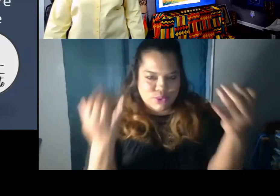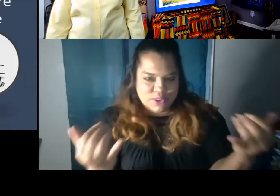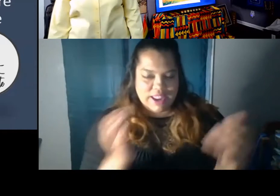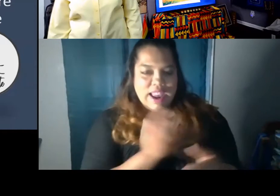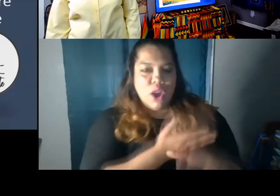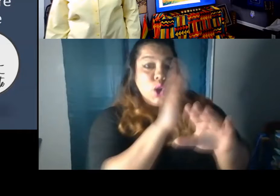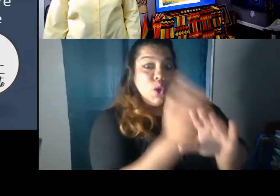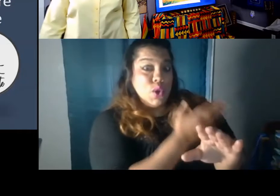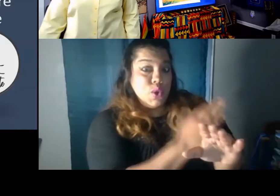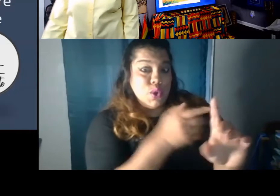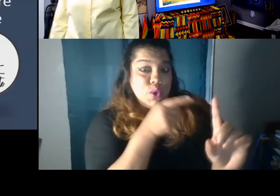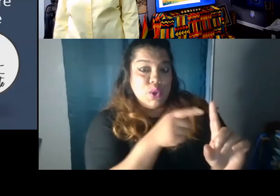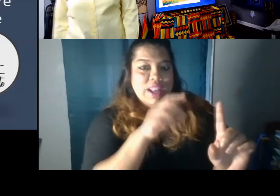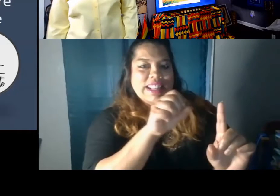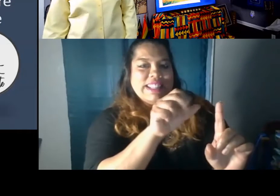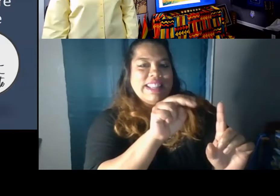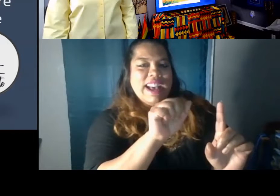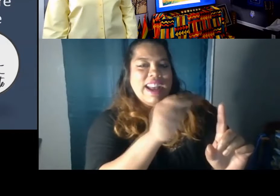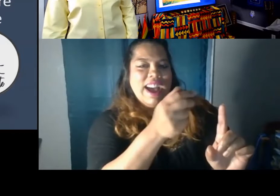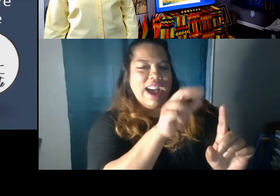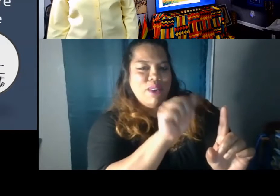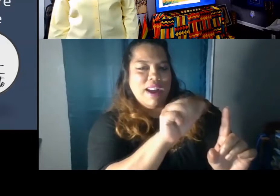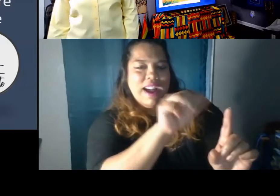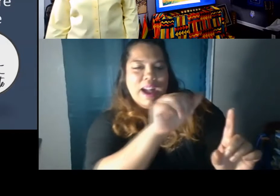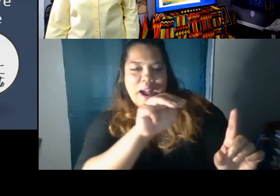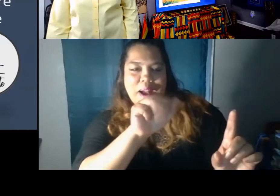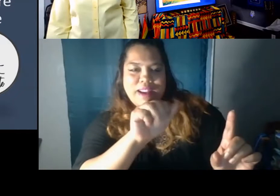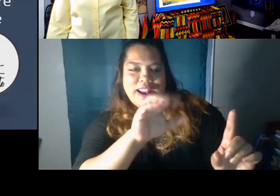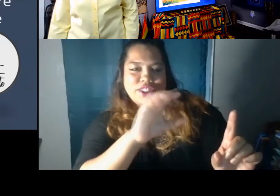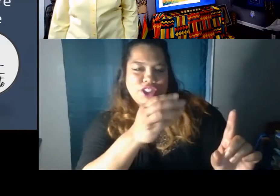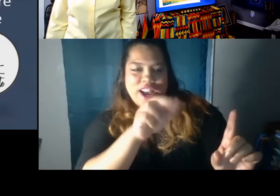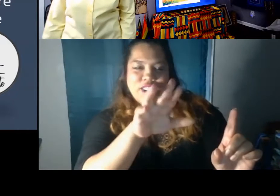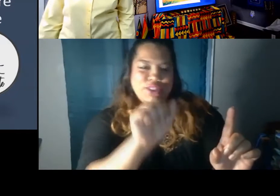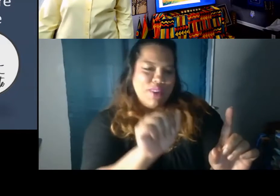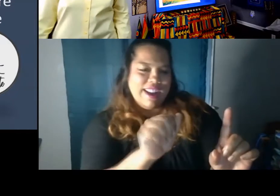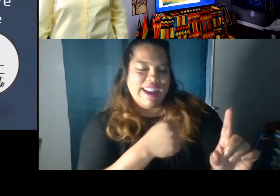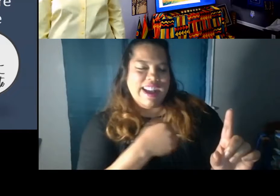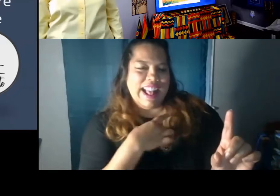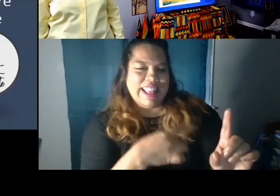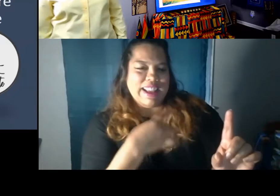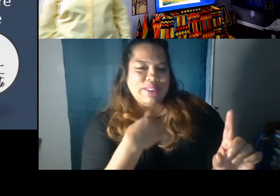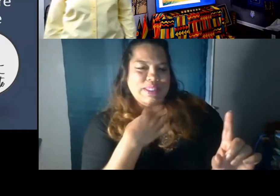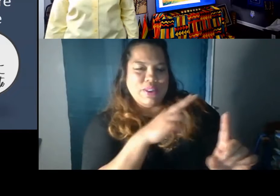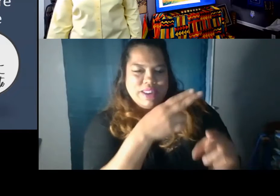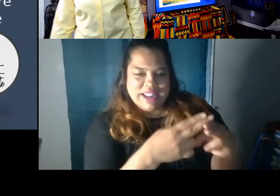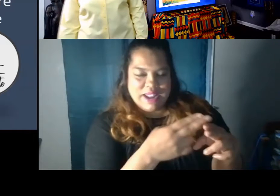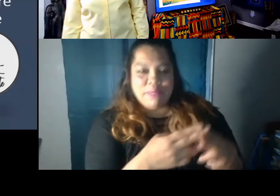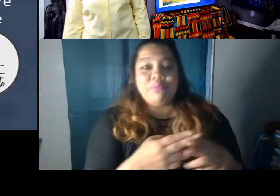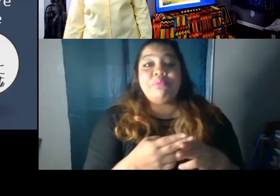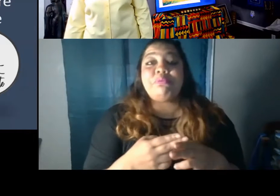Amachandra. I like saying that. Serving as today's practitioner who led the